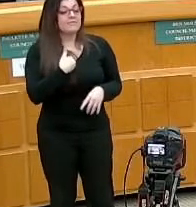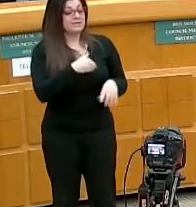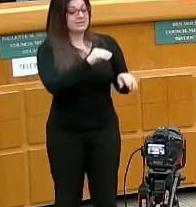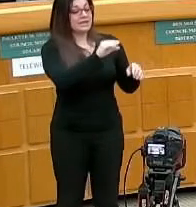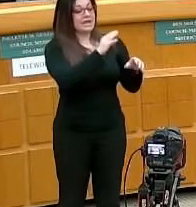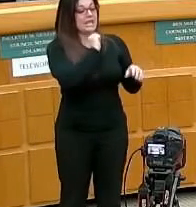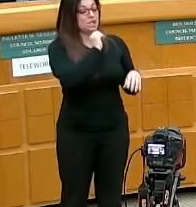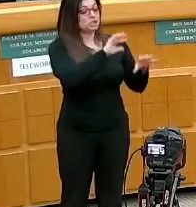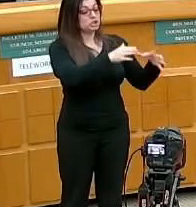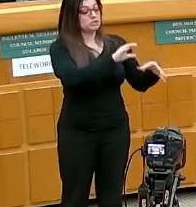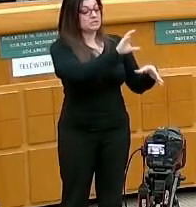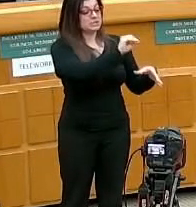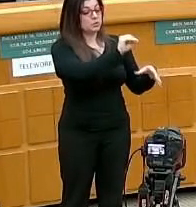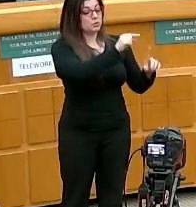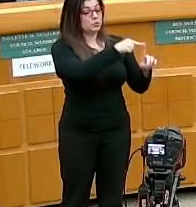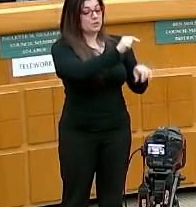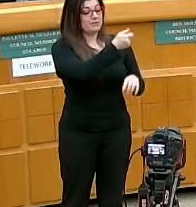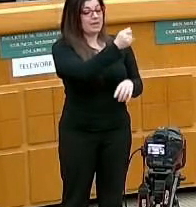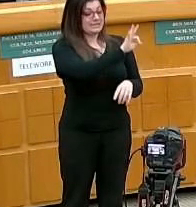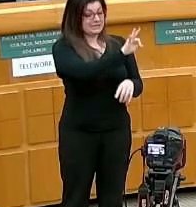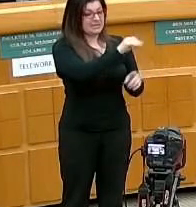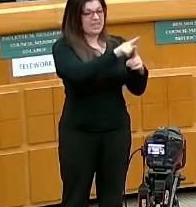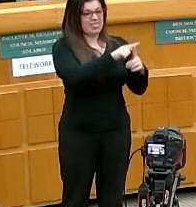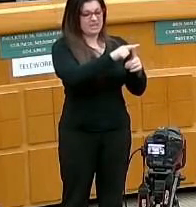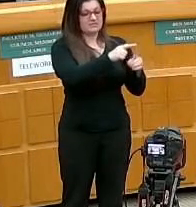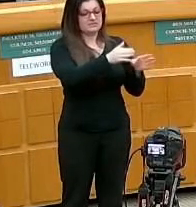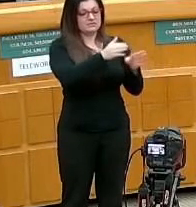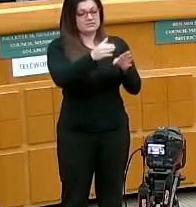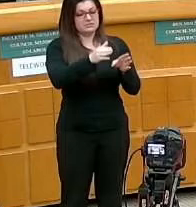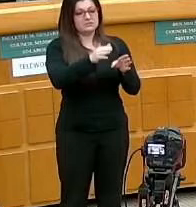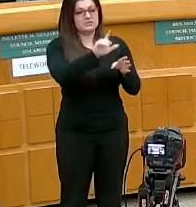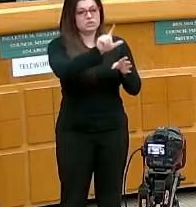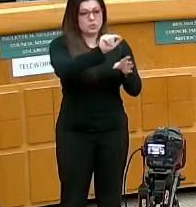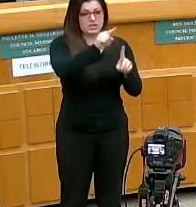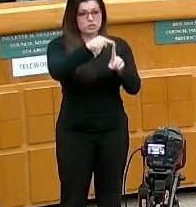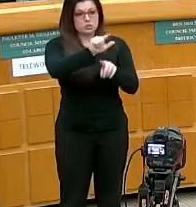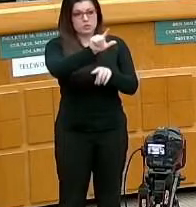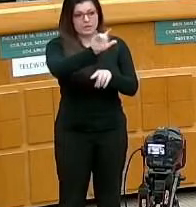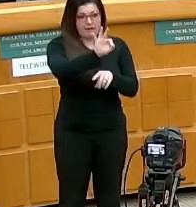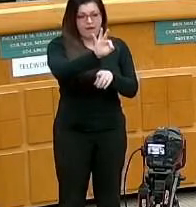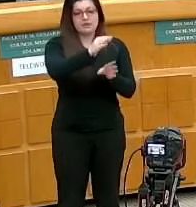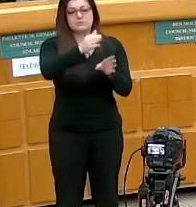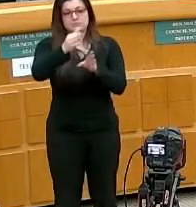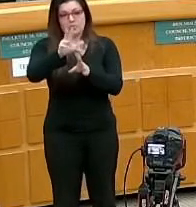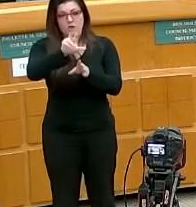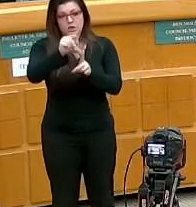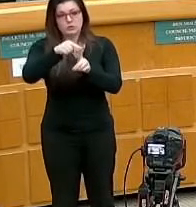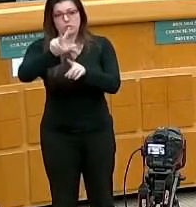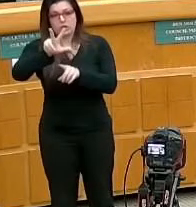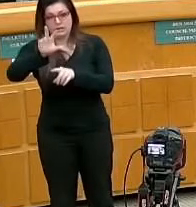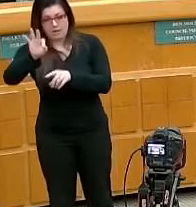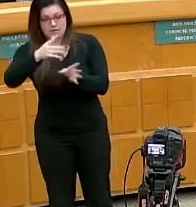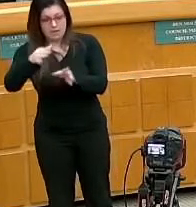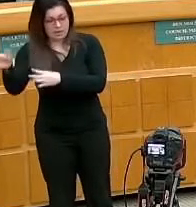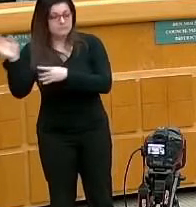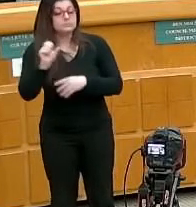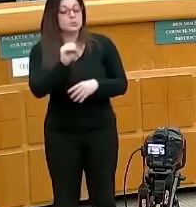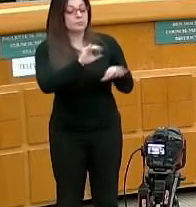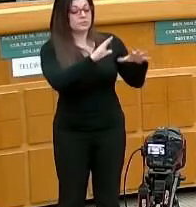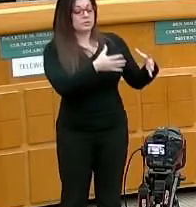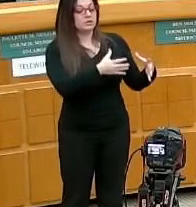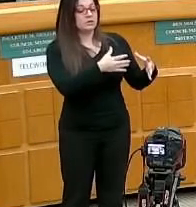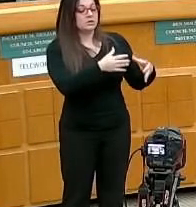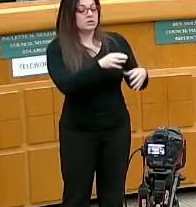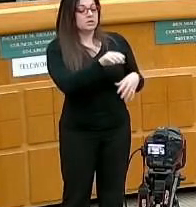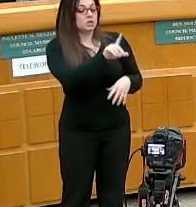then 10-year increments all the way up to a 90+. And from the 20 to the 79-year-old bracket, those 7